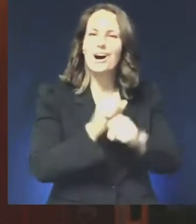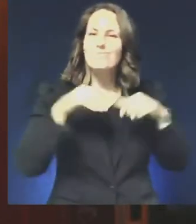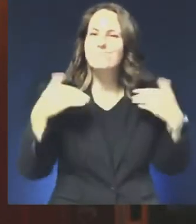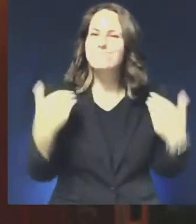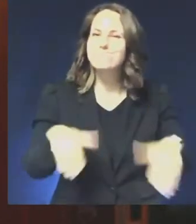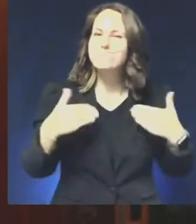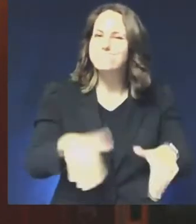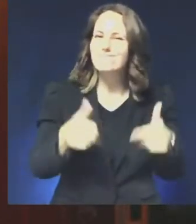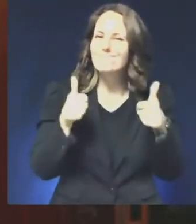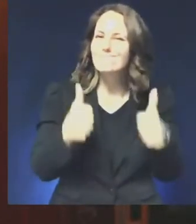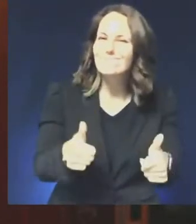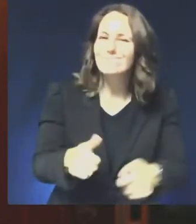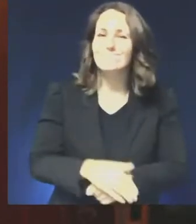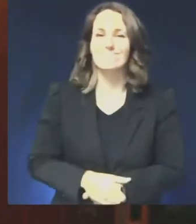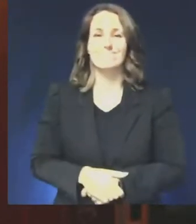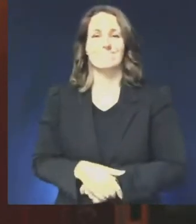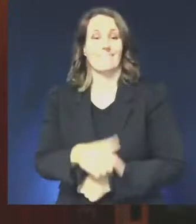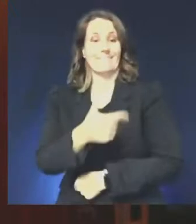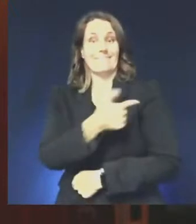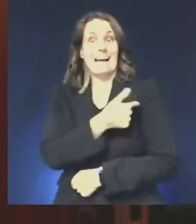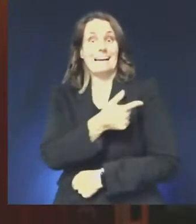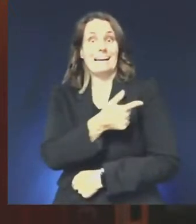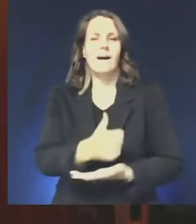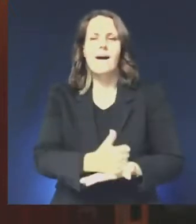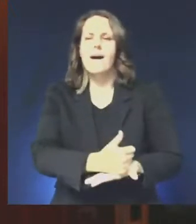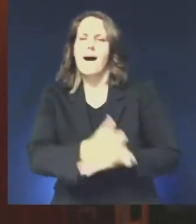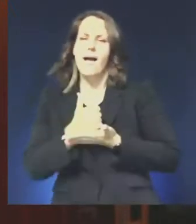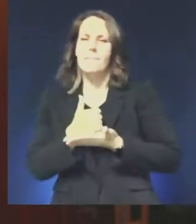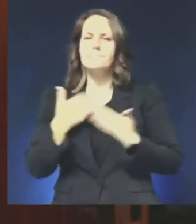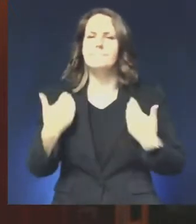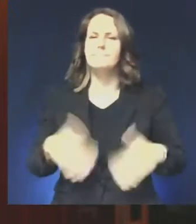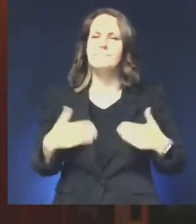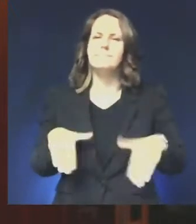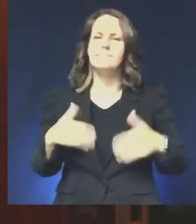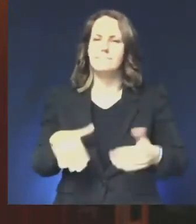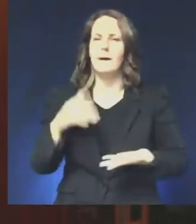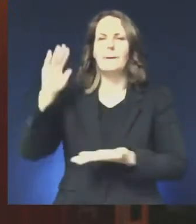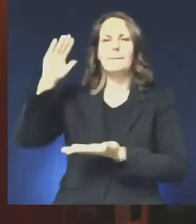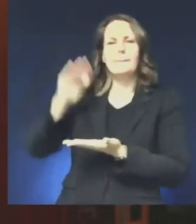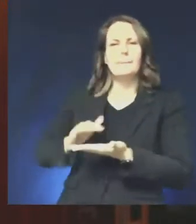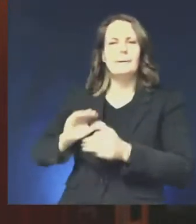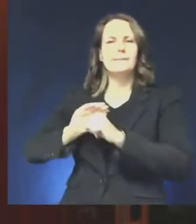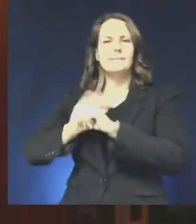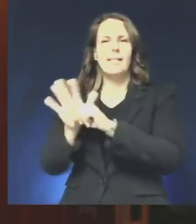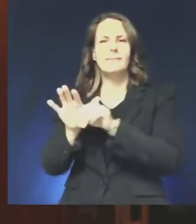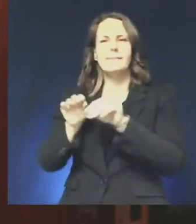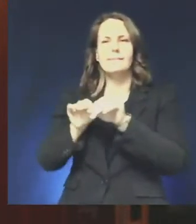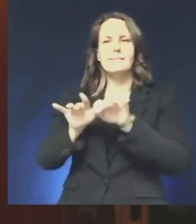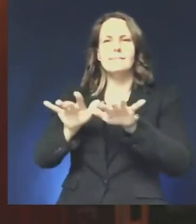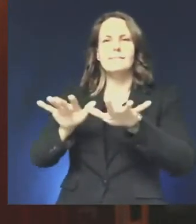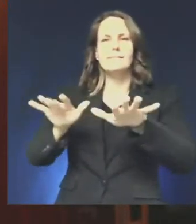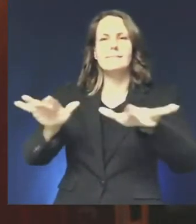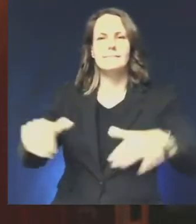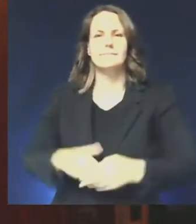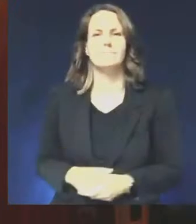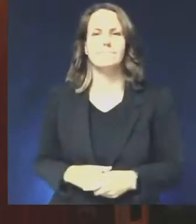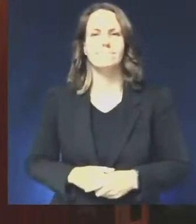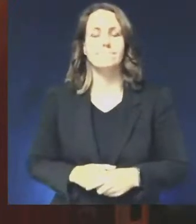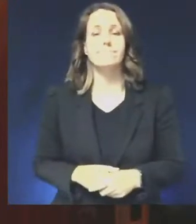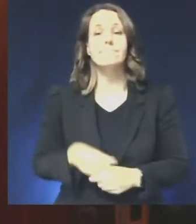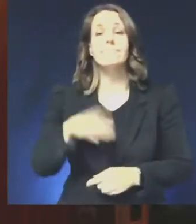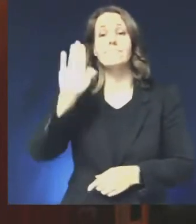strategic investments with our American Rescue Plan Act dollars. Just this week, we're glad to announce more than